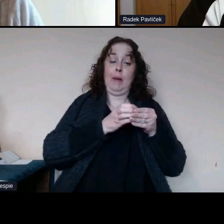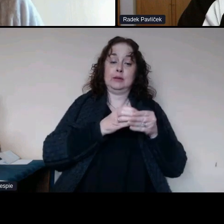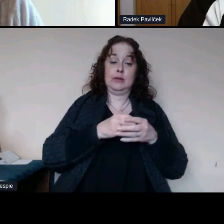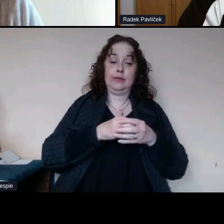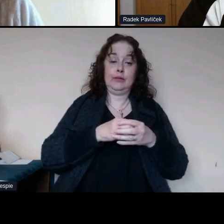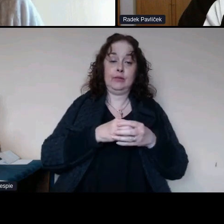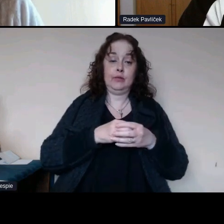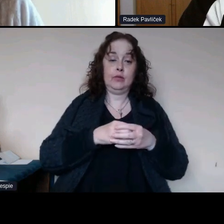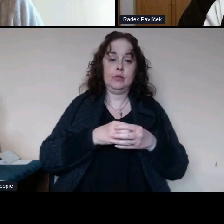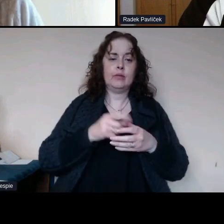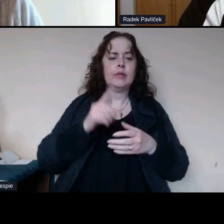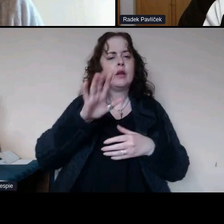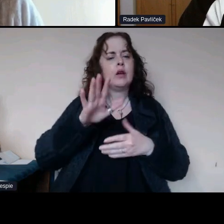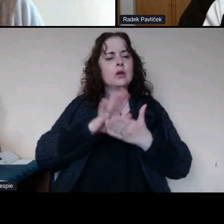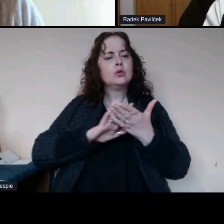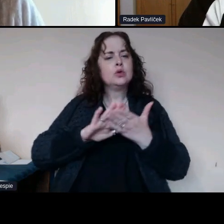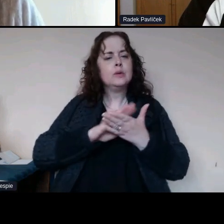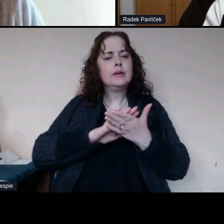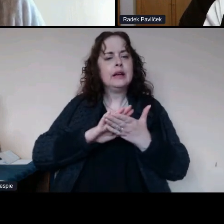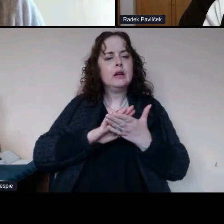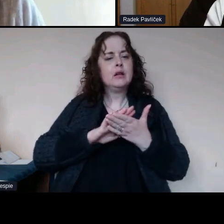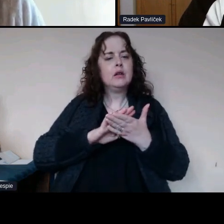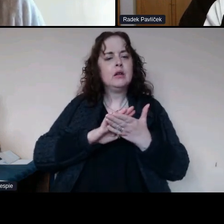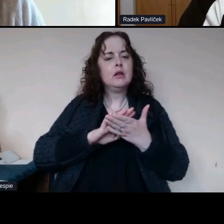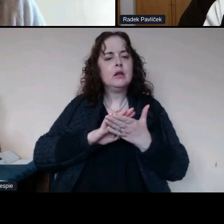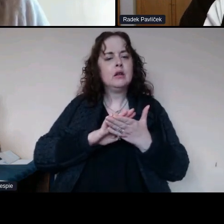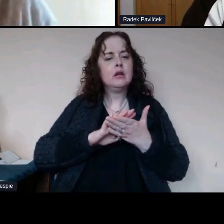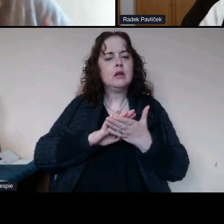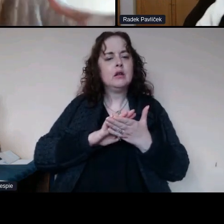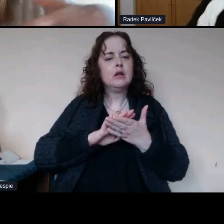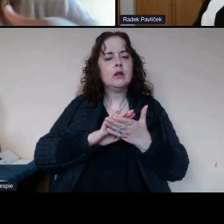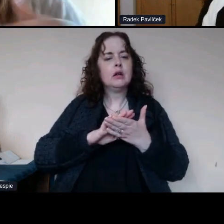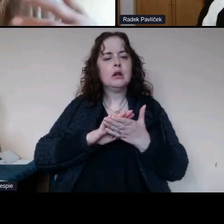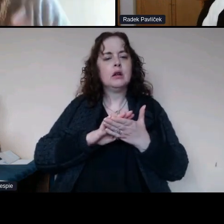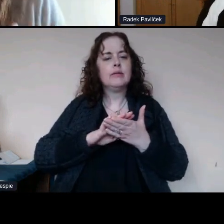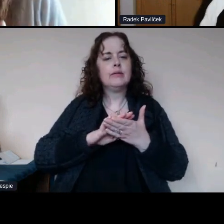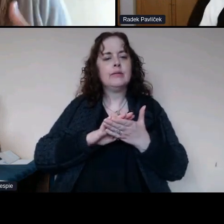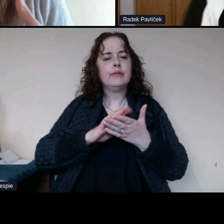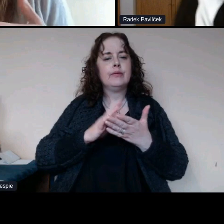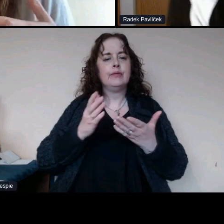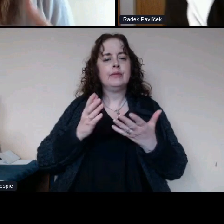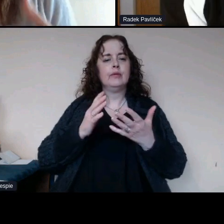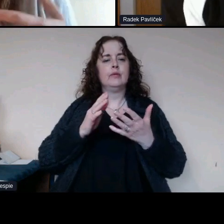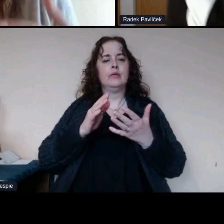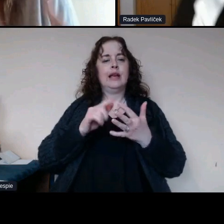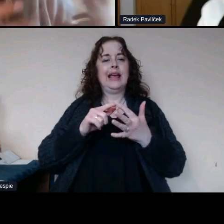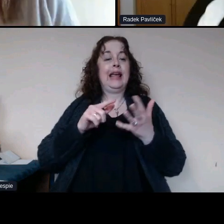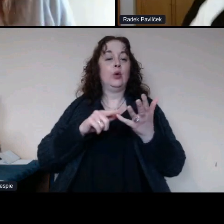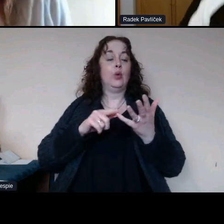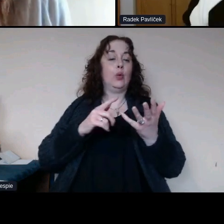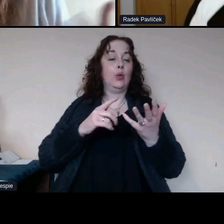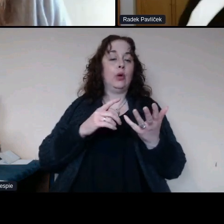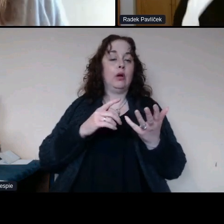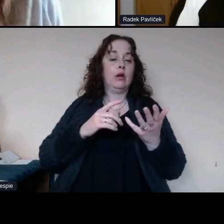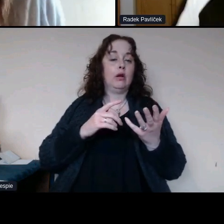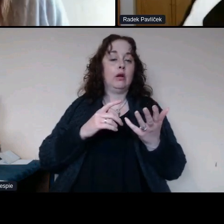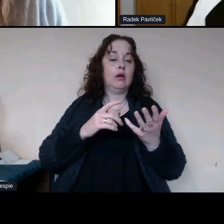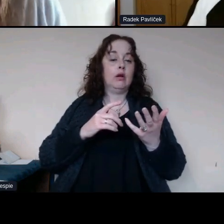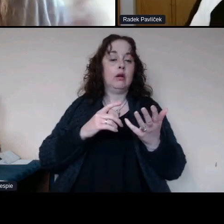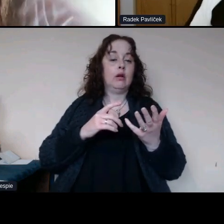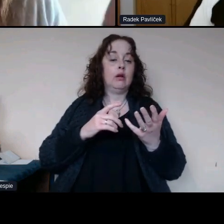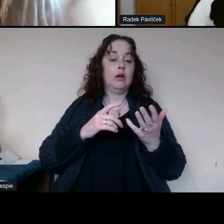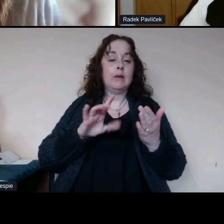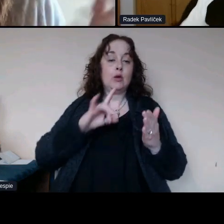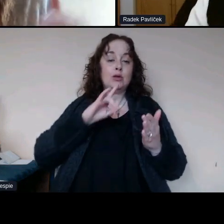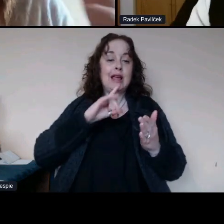mean IAAP EU? You mean you yes. and Alberto? Yeah, I mean, yeah. I don't want to tell you what to say, but I